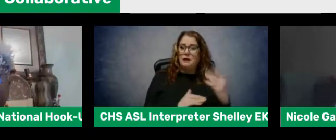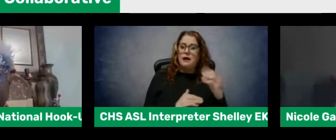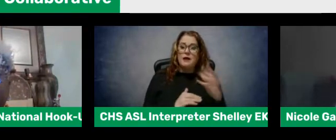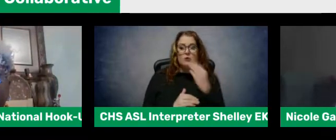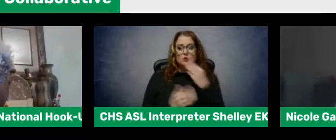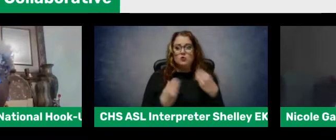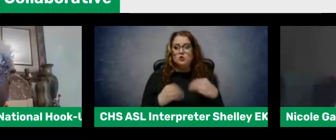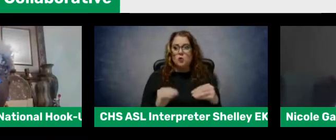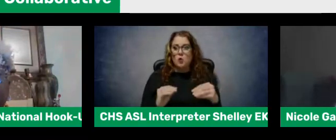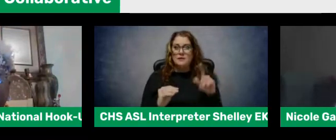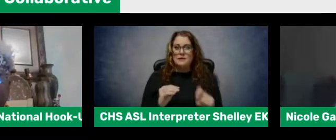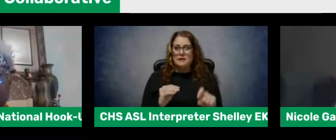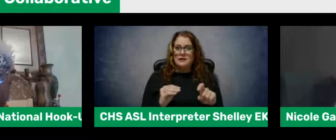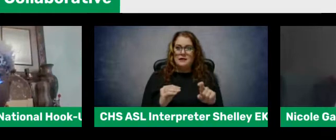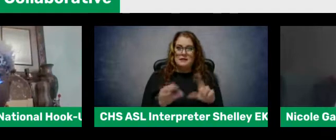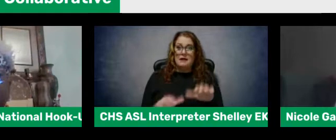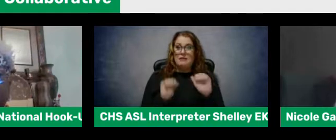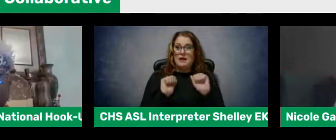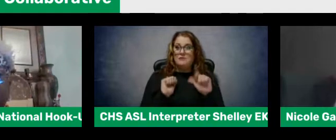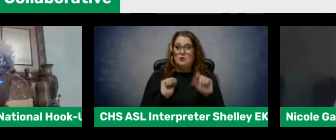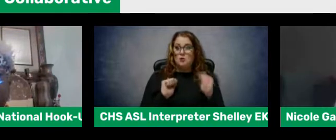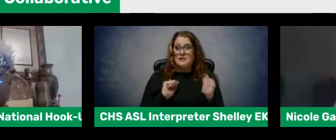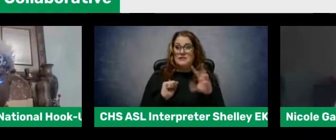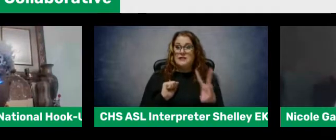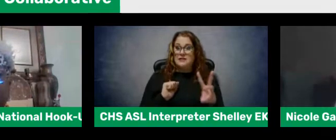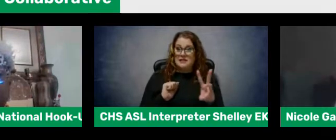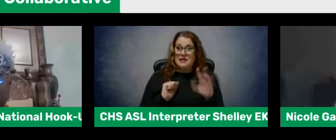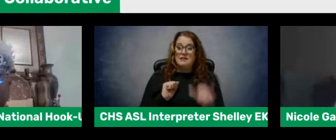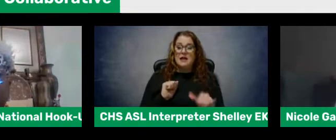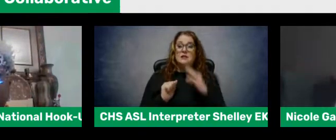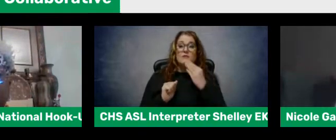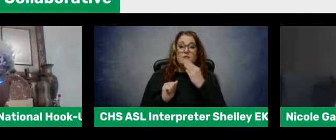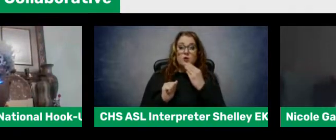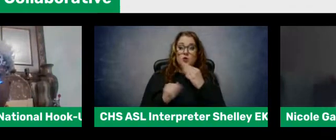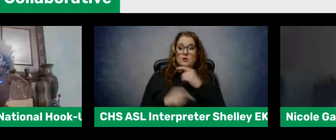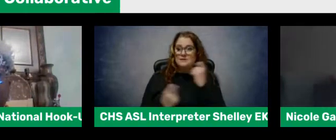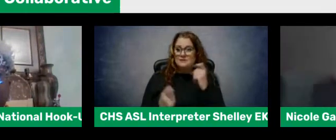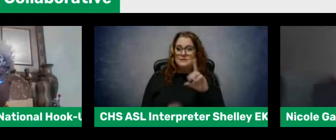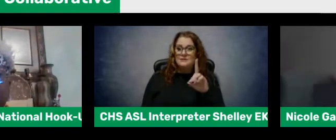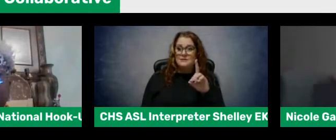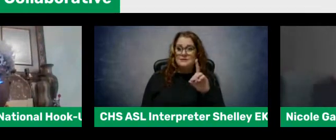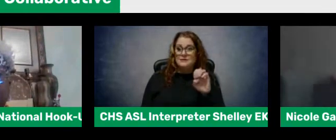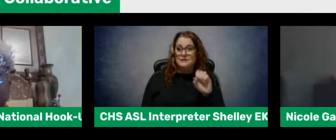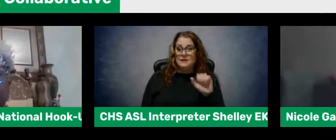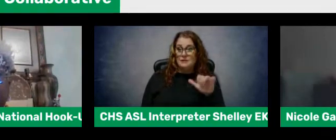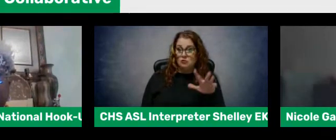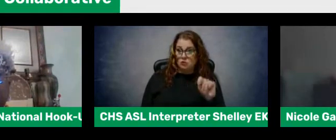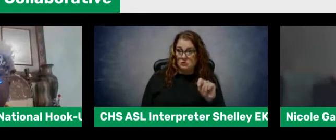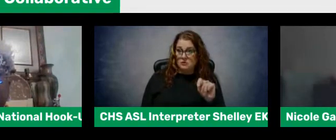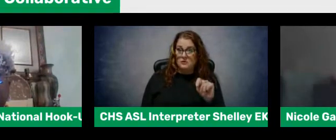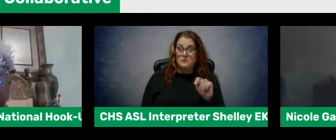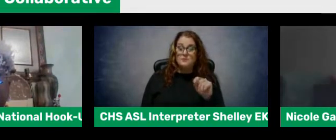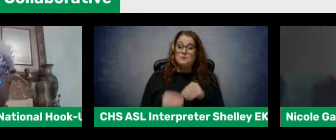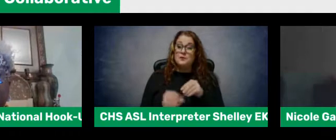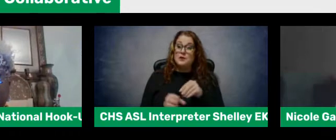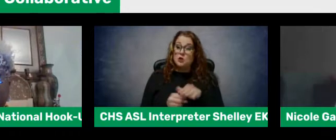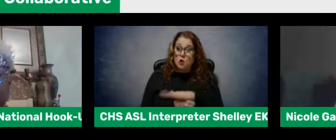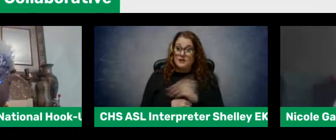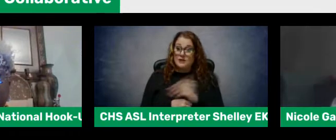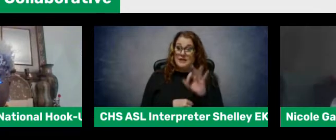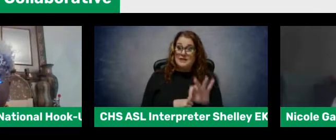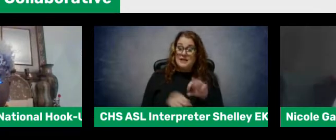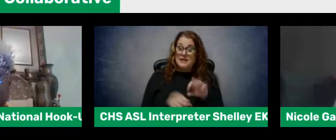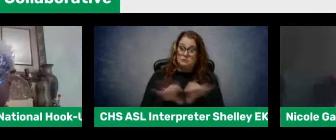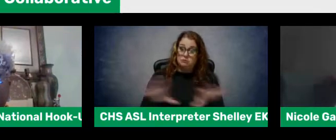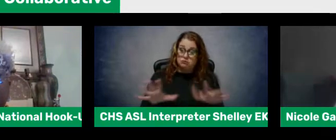stores that did leave in 2016, leaving that as a food desert. And so the COVID-19 pandemic definitely also